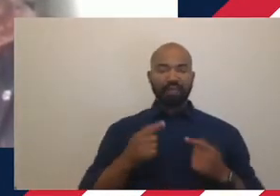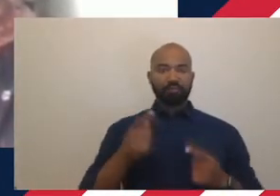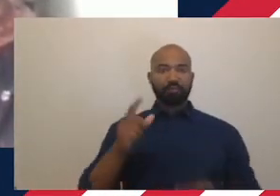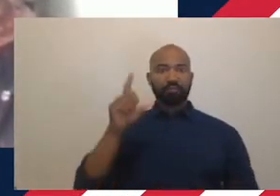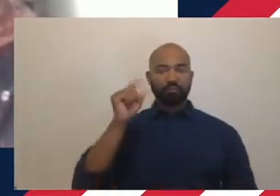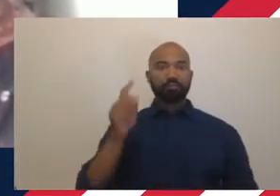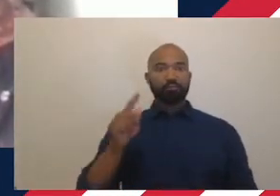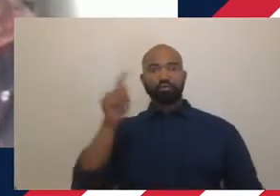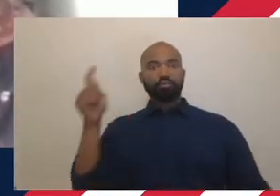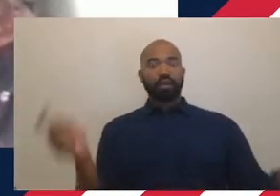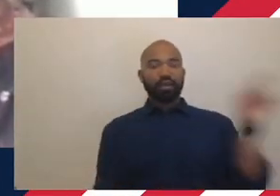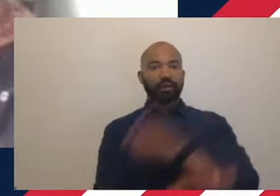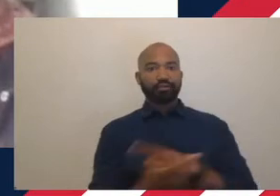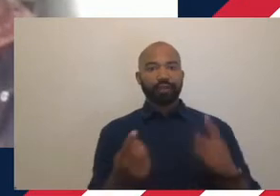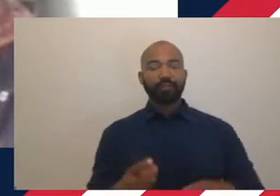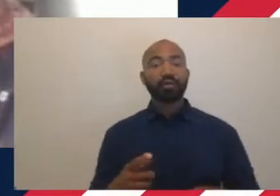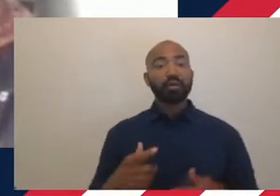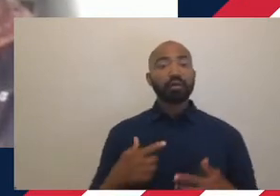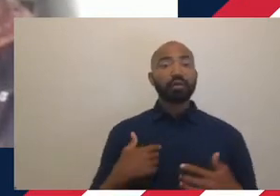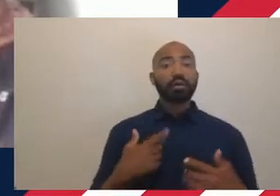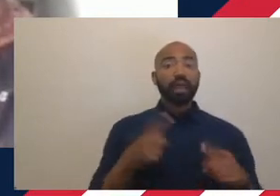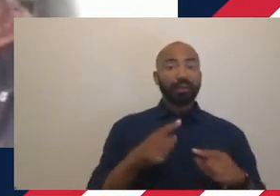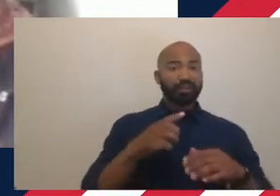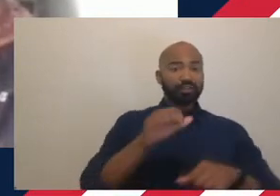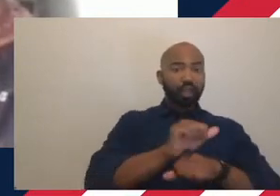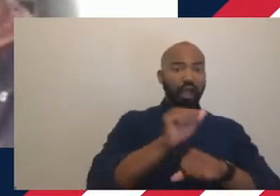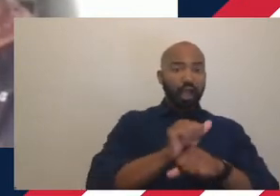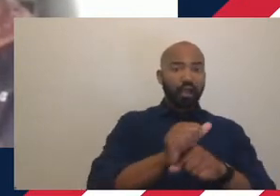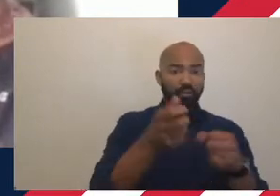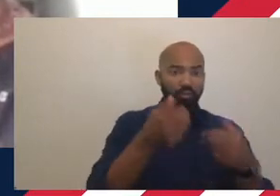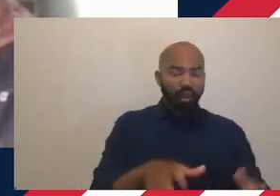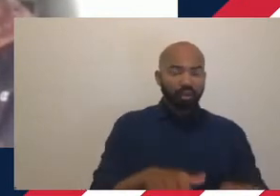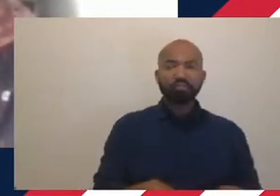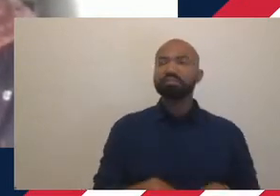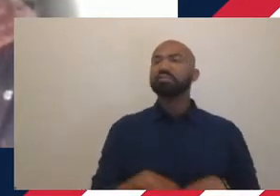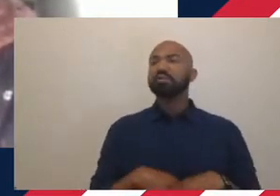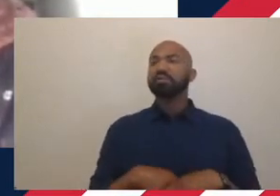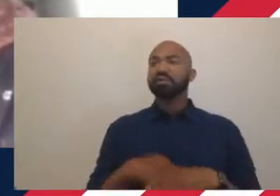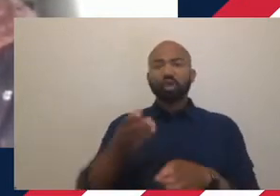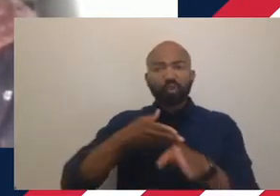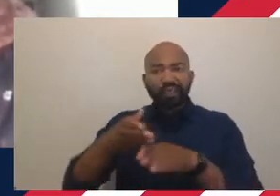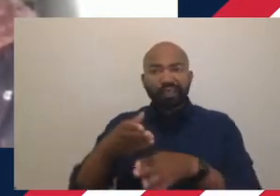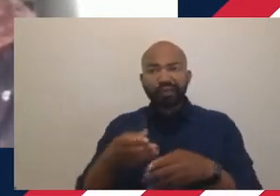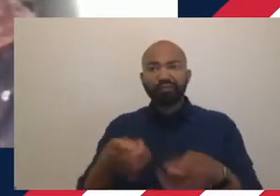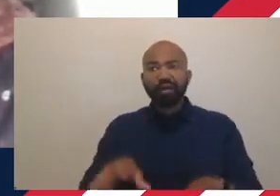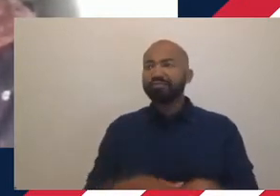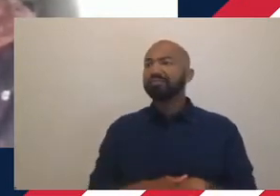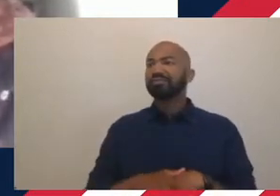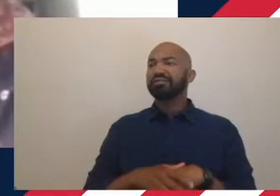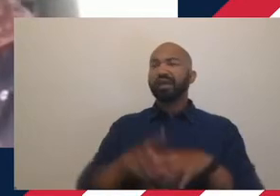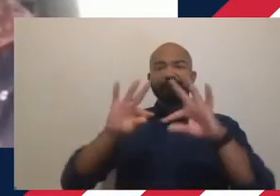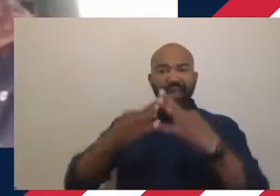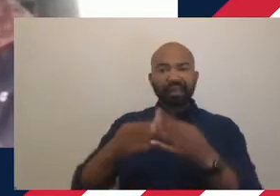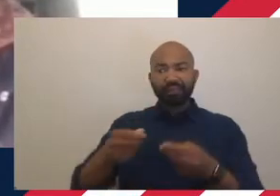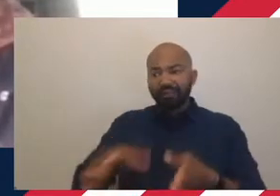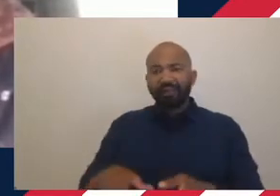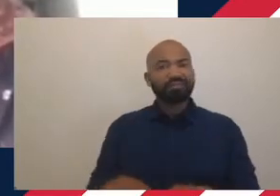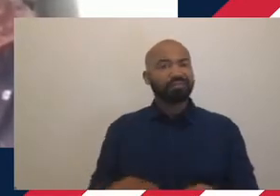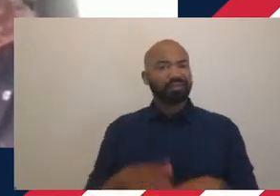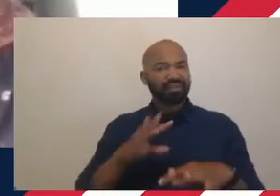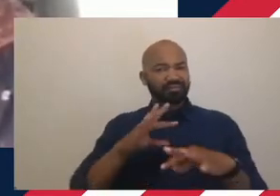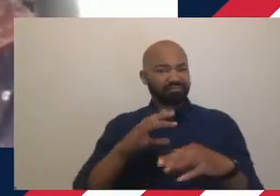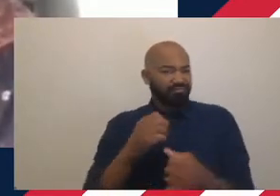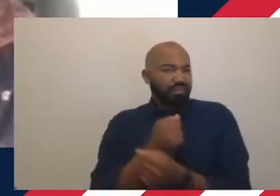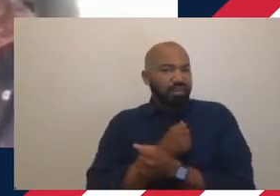our caregivers, and for so many of us, we lost the ones we love the most. This virus took our security